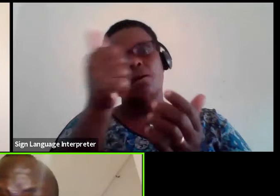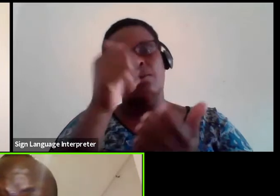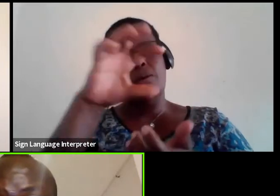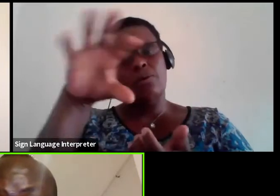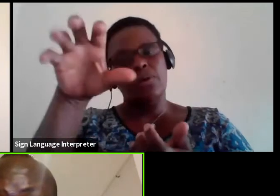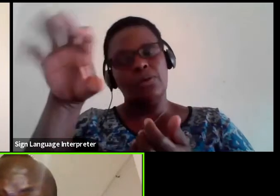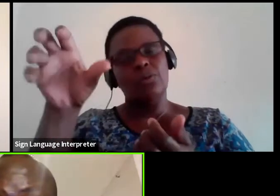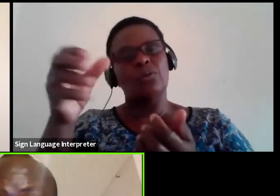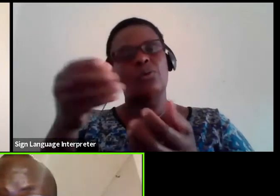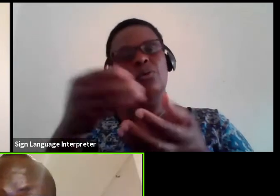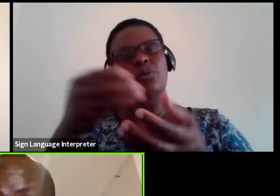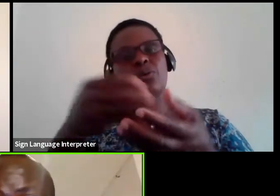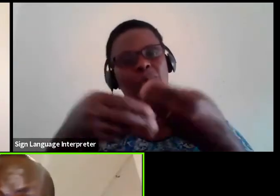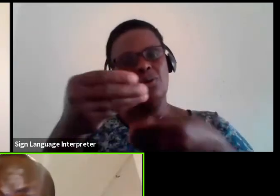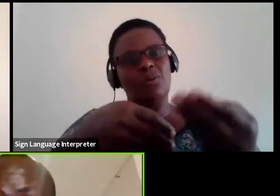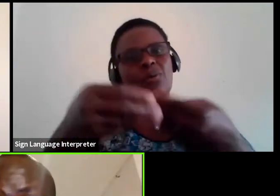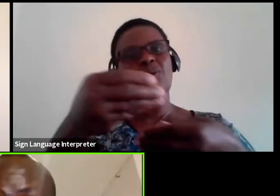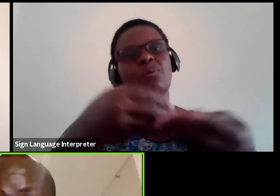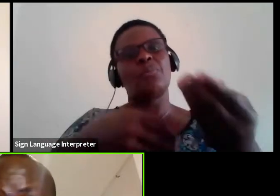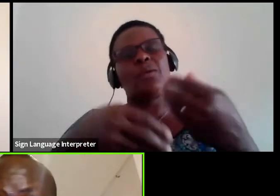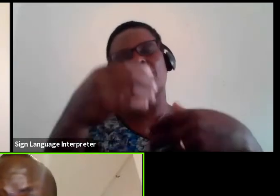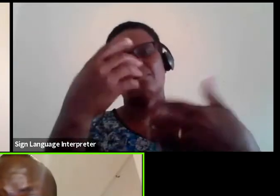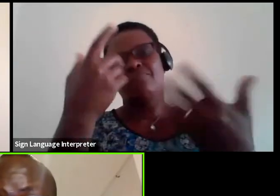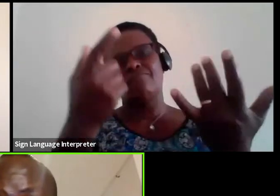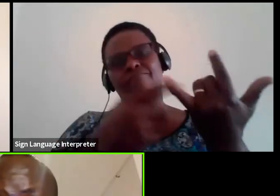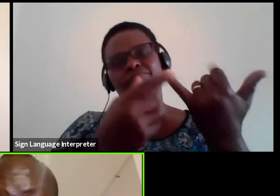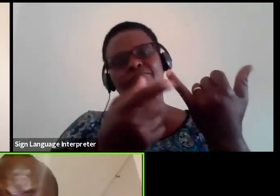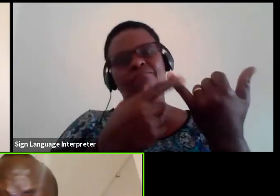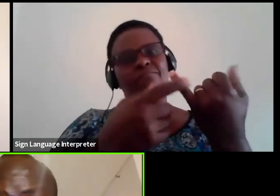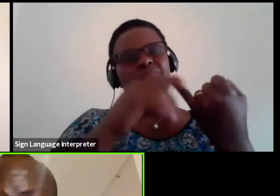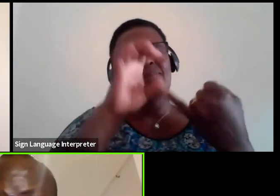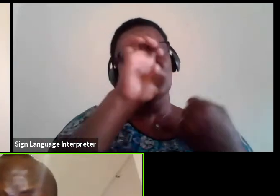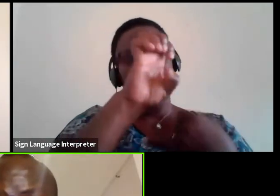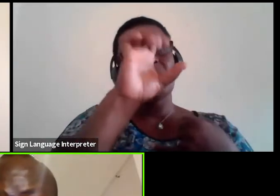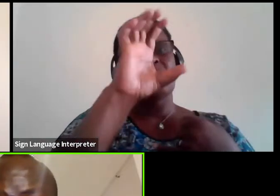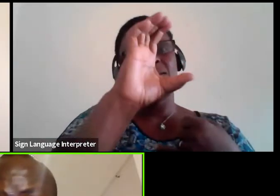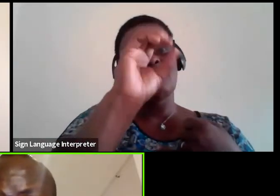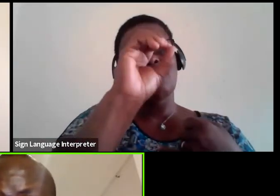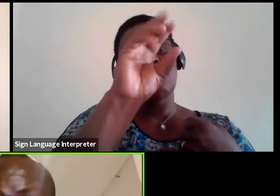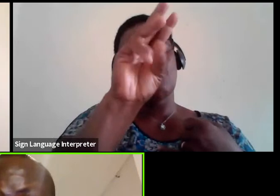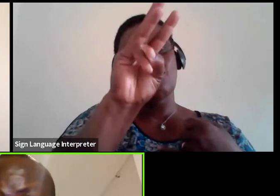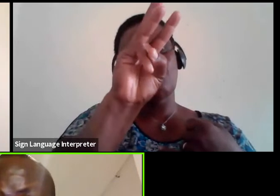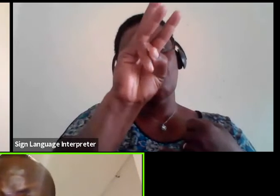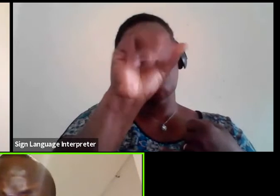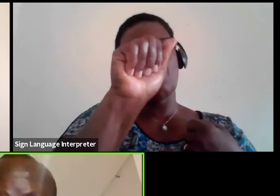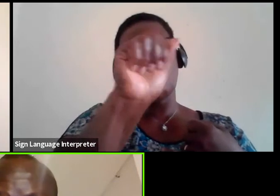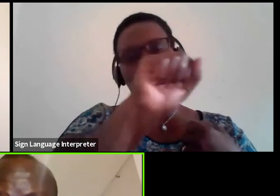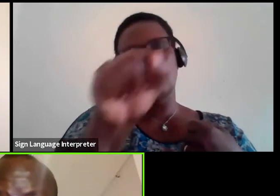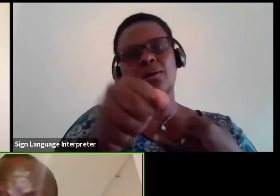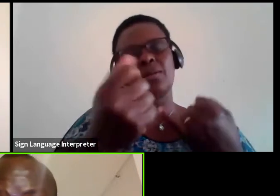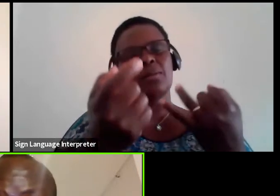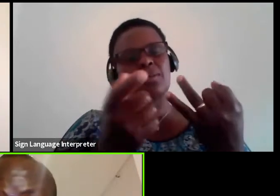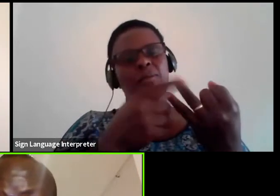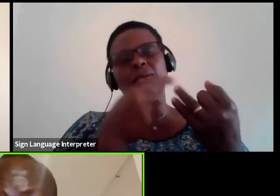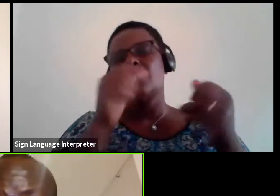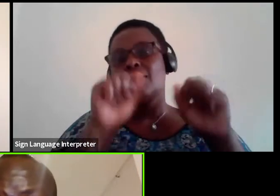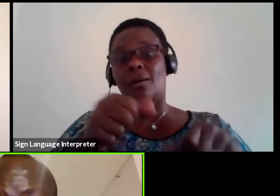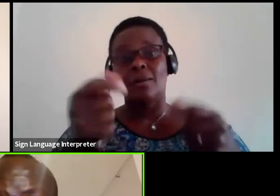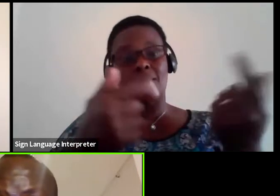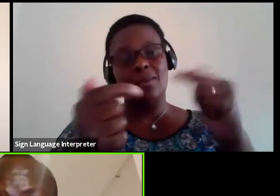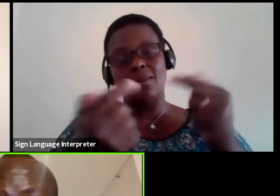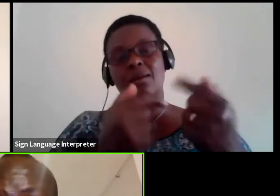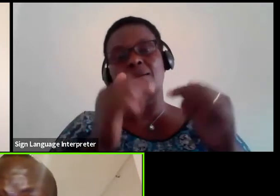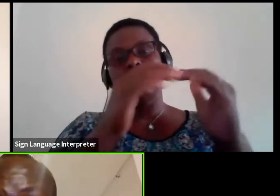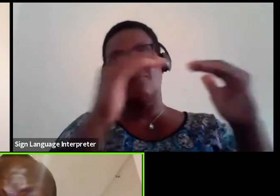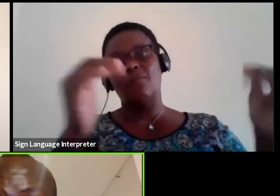SADC, COMESA. Those are spaces where these discussions need to be brought. And of course, at the Africa regional level, we